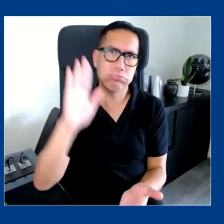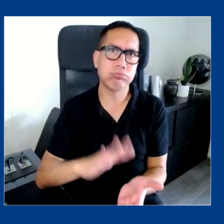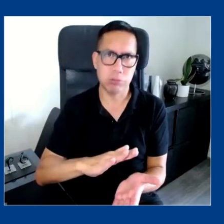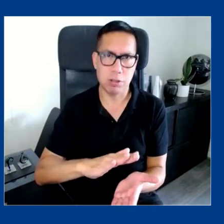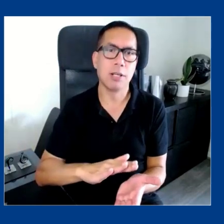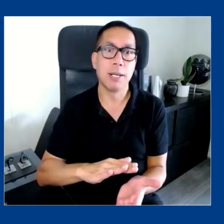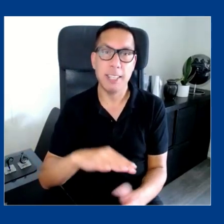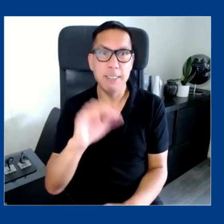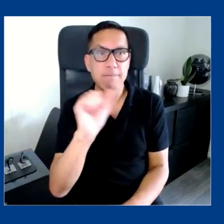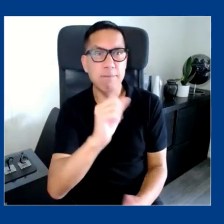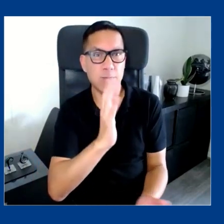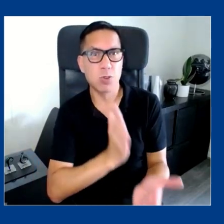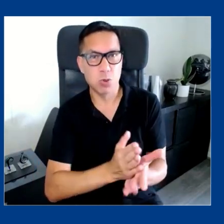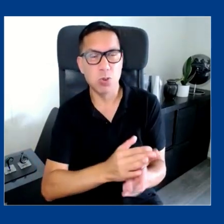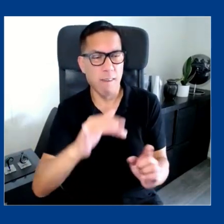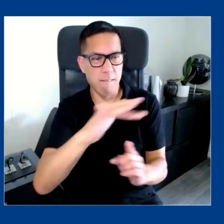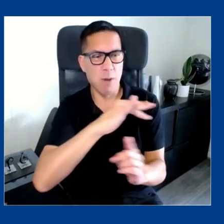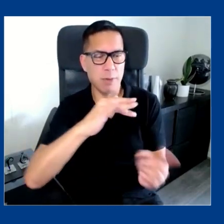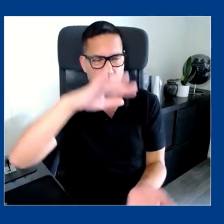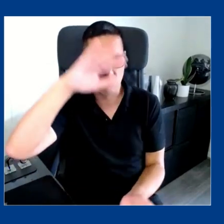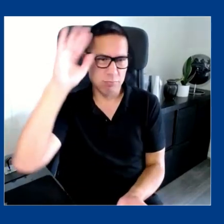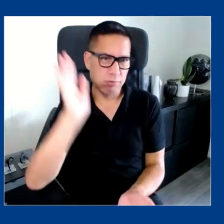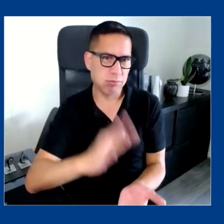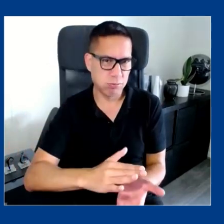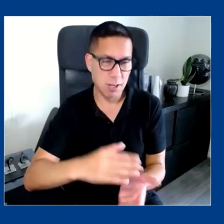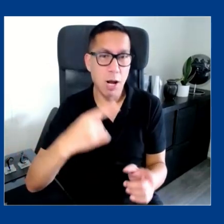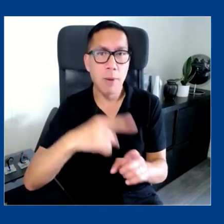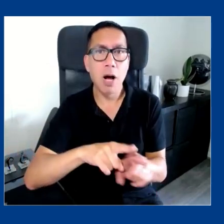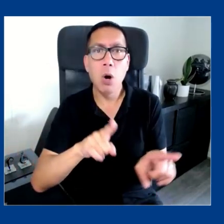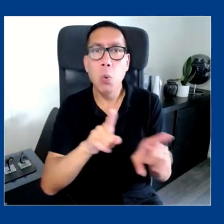environmental loss, and also there's not the destruction